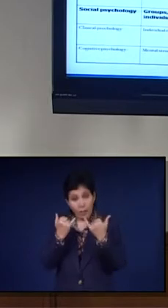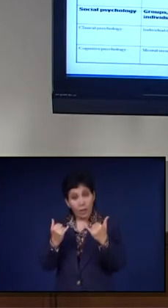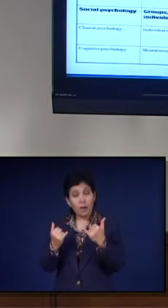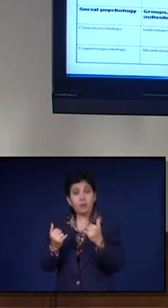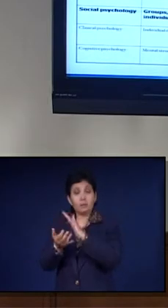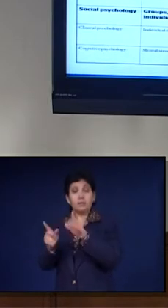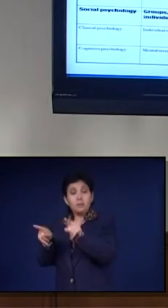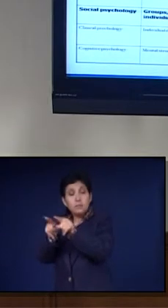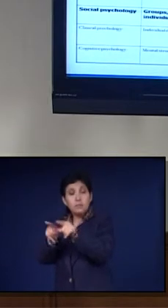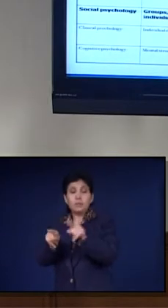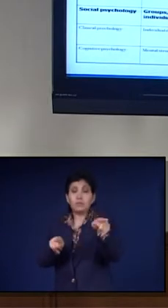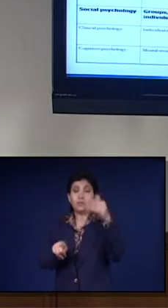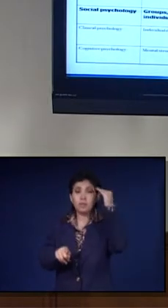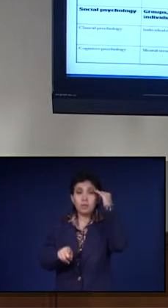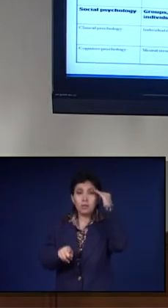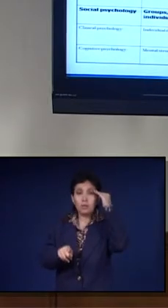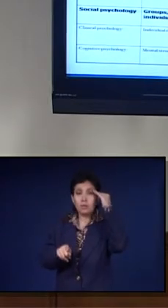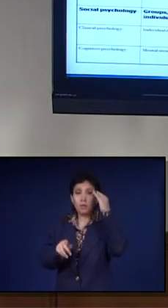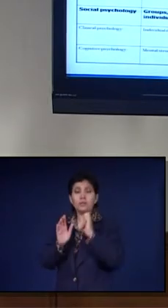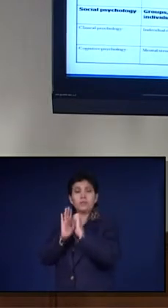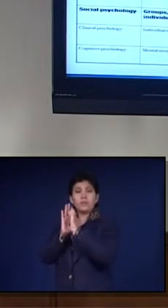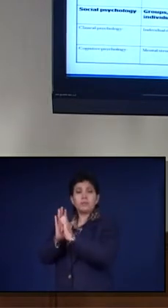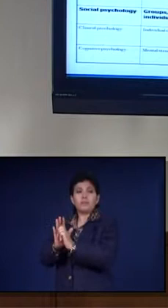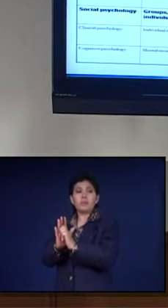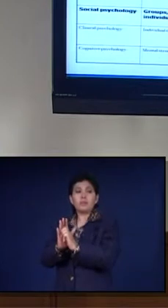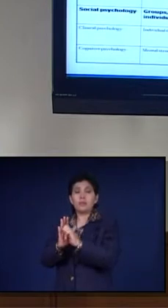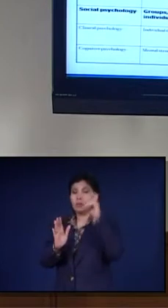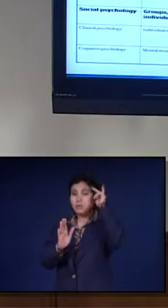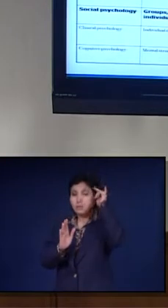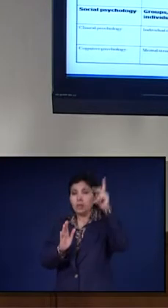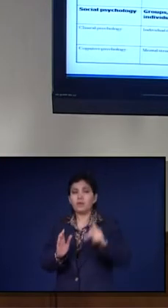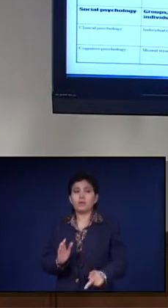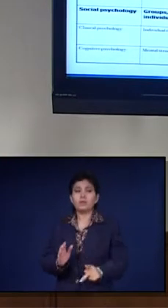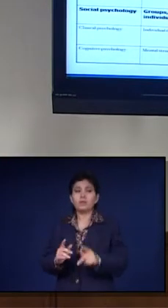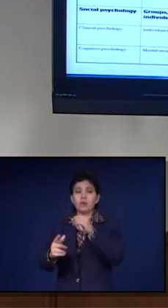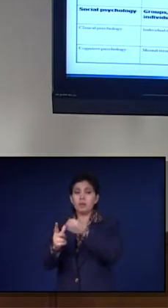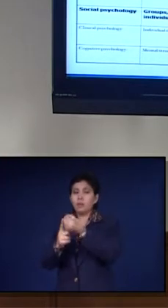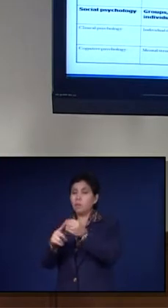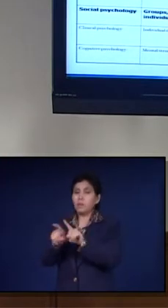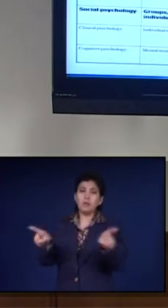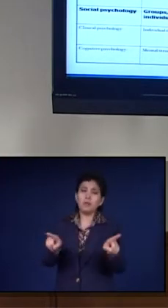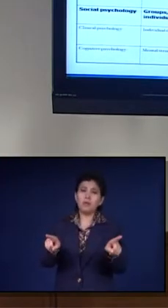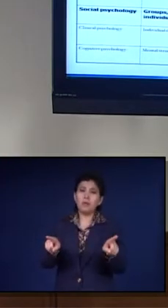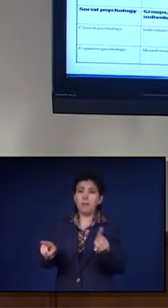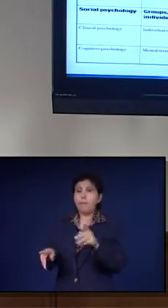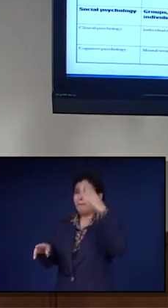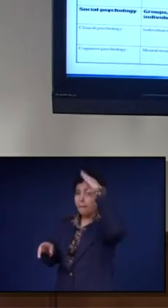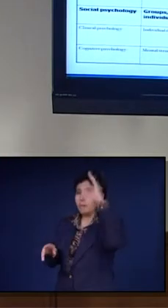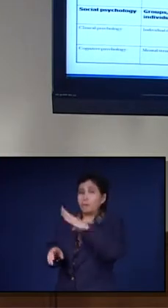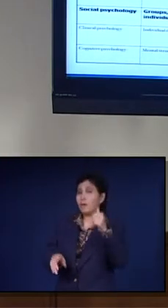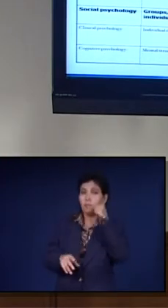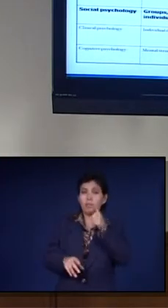know, one of the examples in cognitive psychology is the difference between male and female. Why do